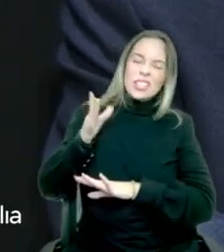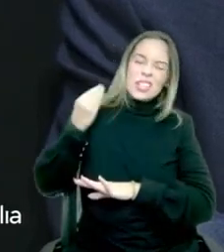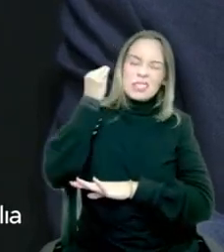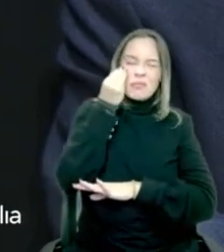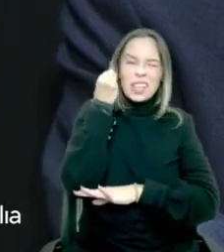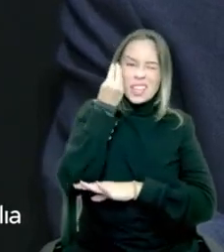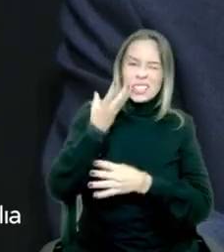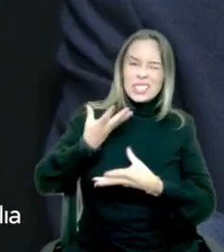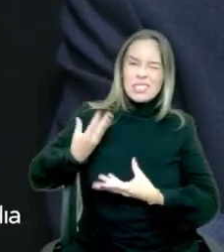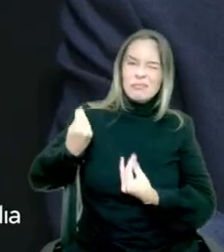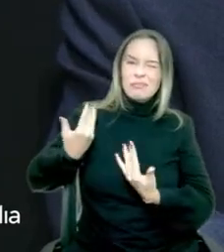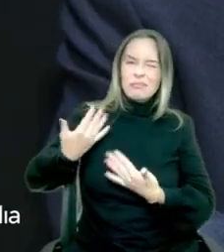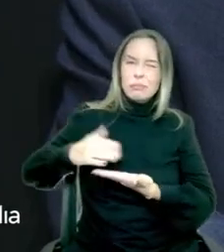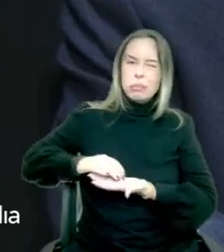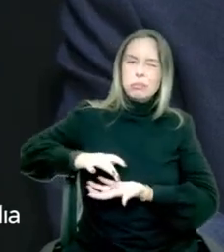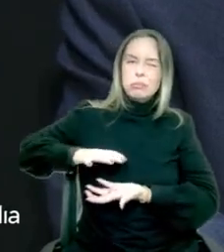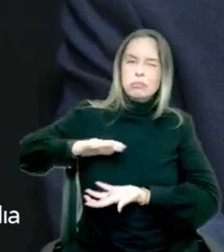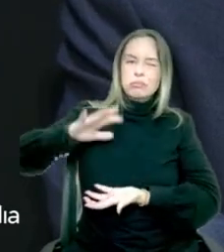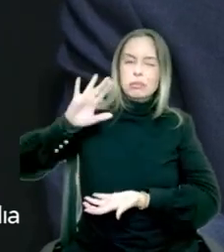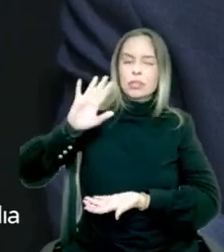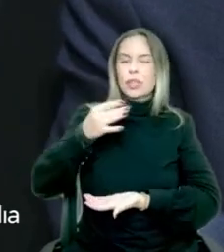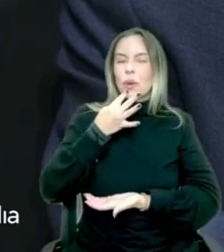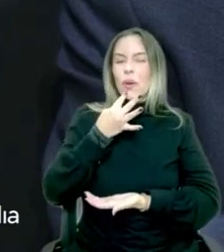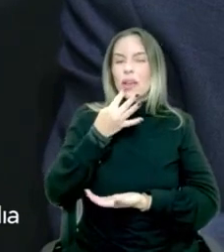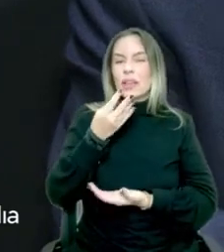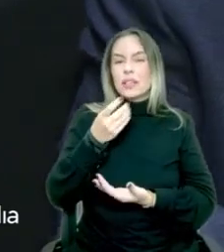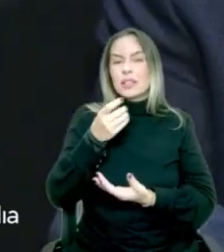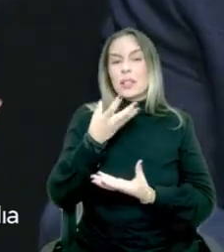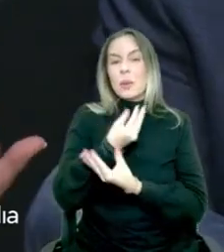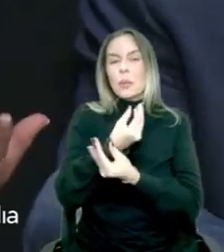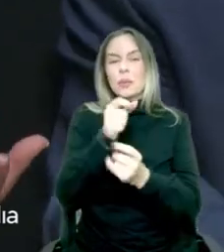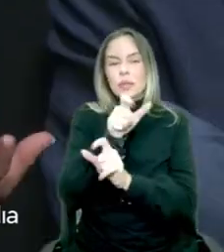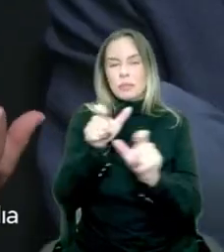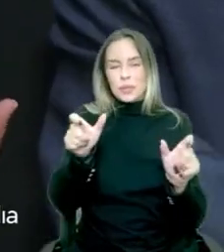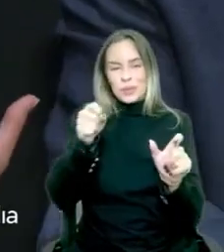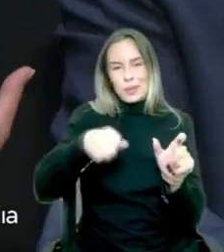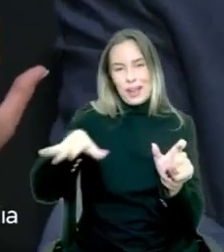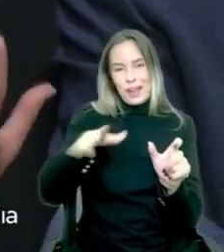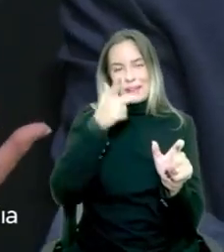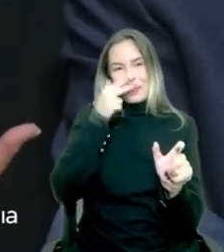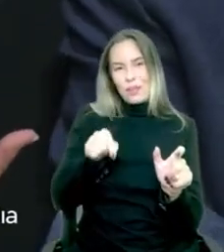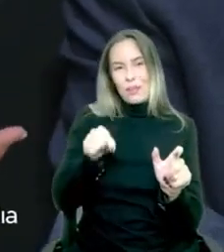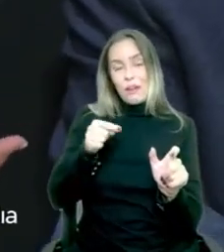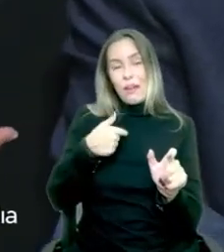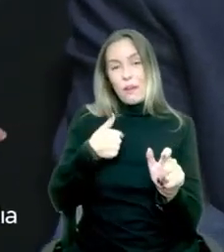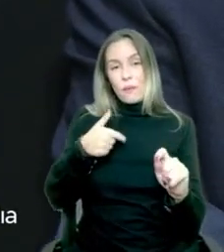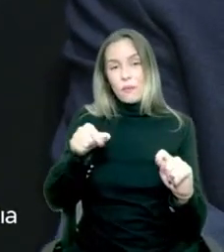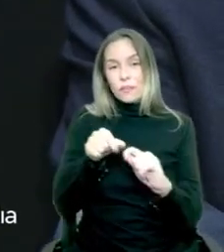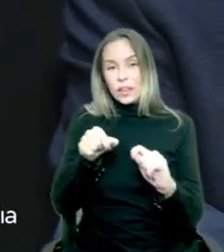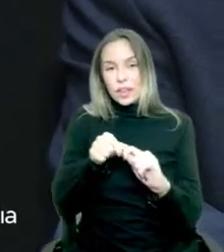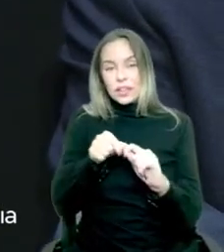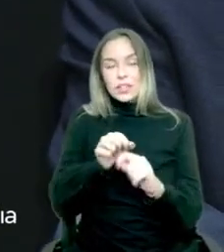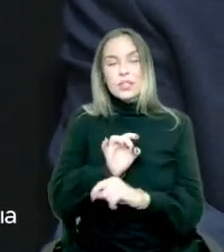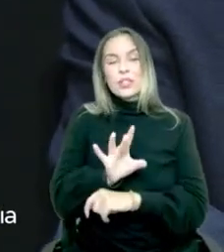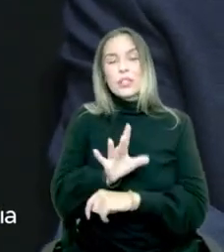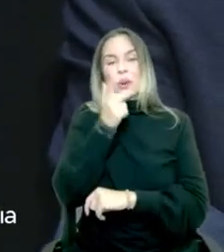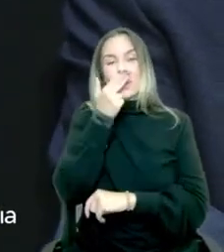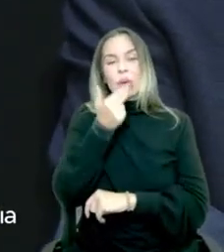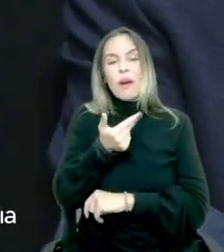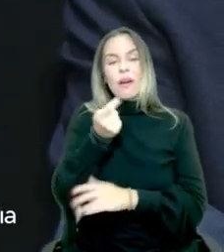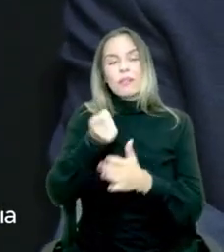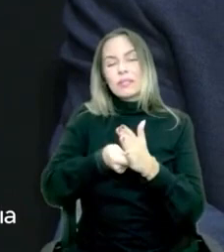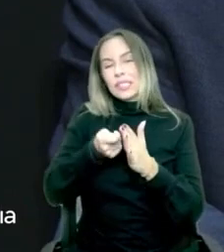quite a few people around the building. So what I've done is just tried to kind of tap into those